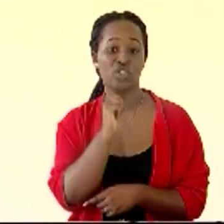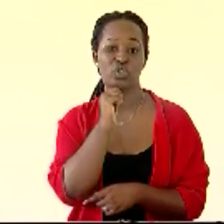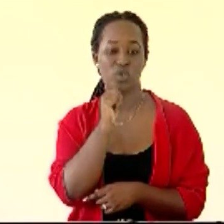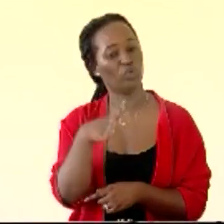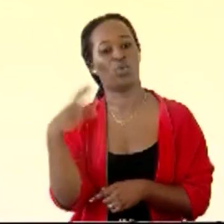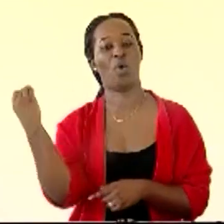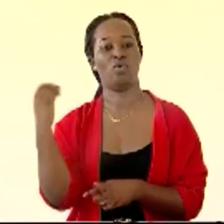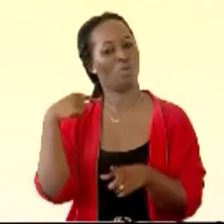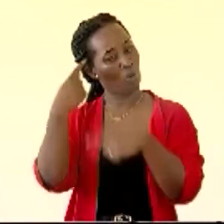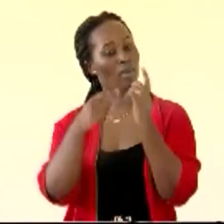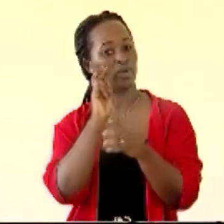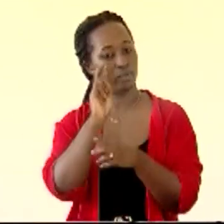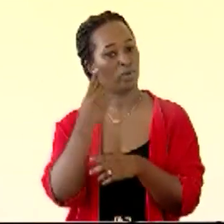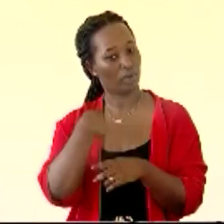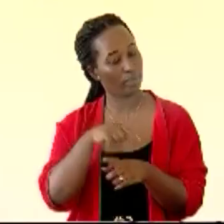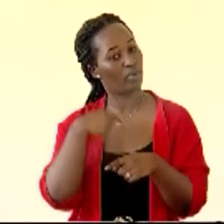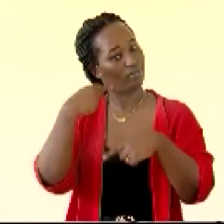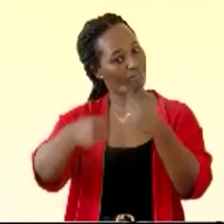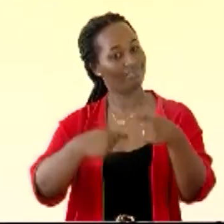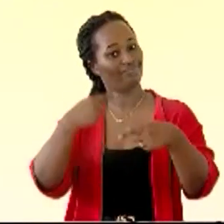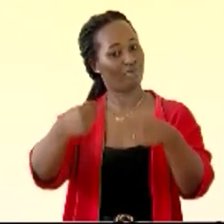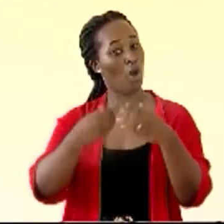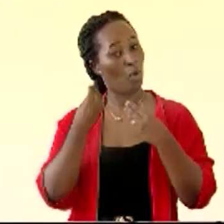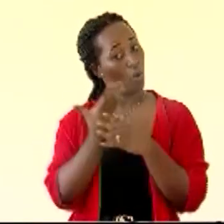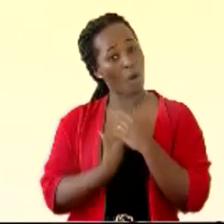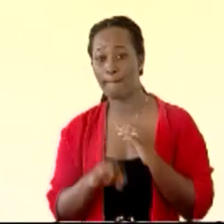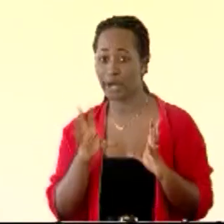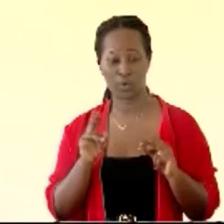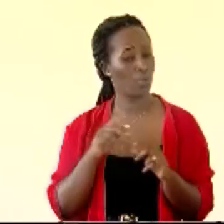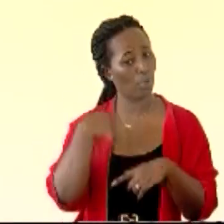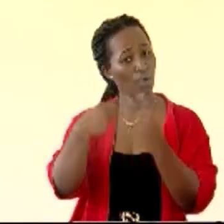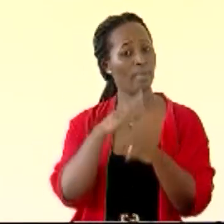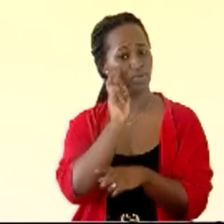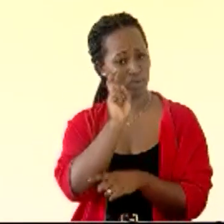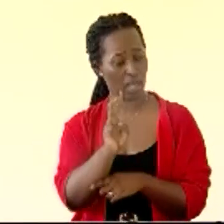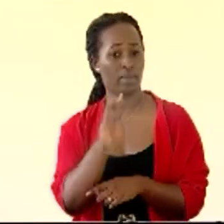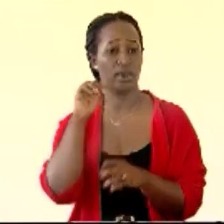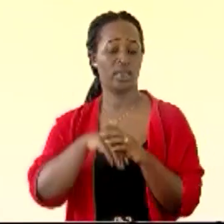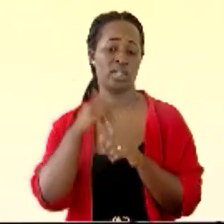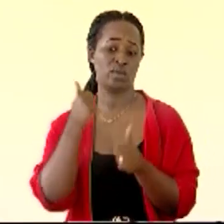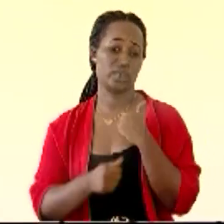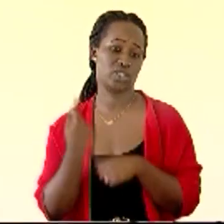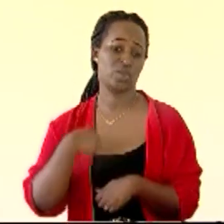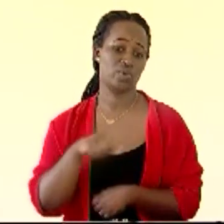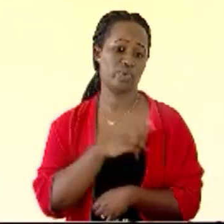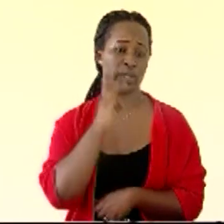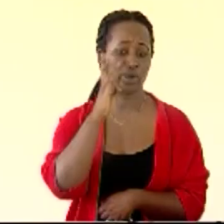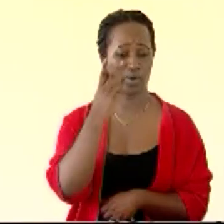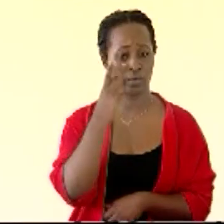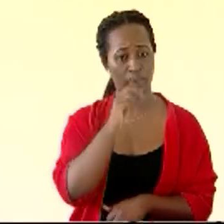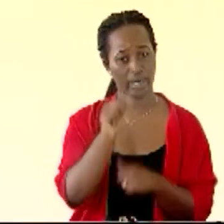away, because we shall right away load into the second component of this, in which we are going to look